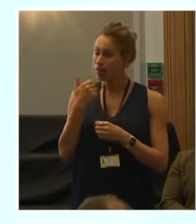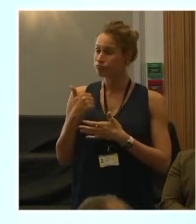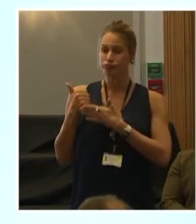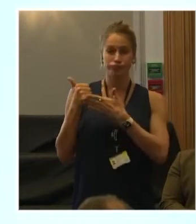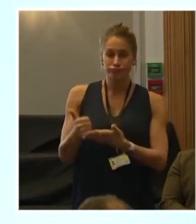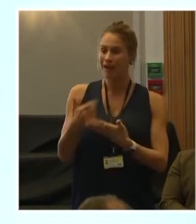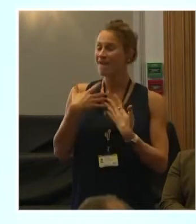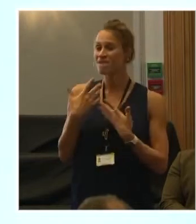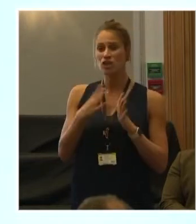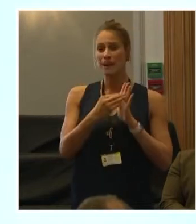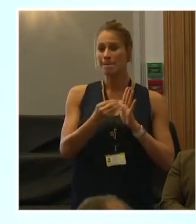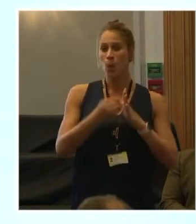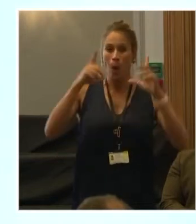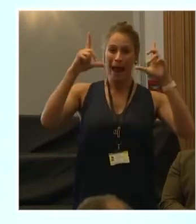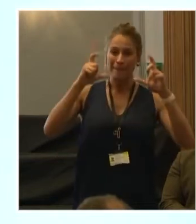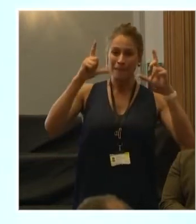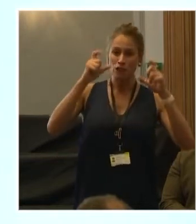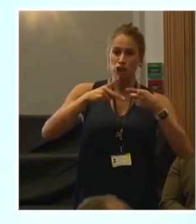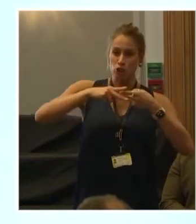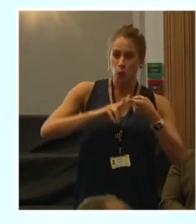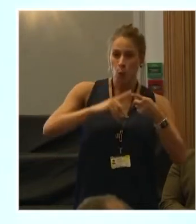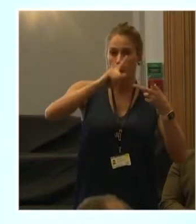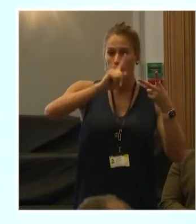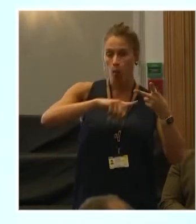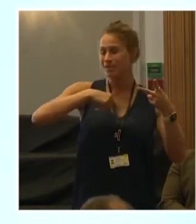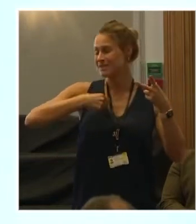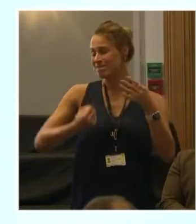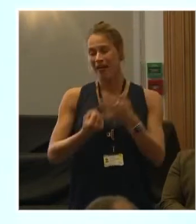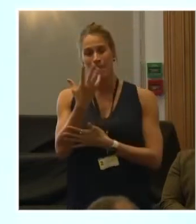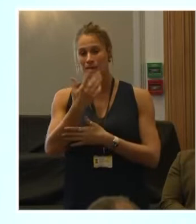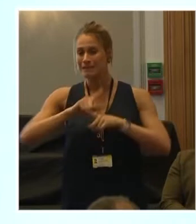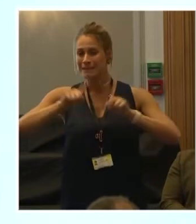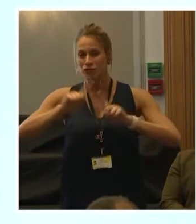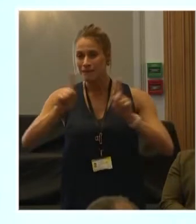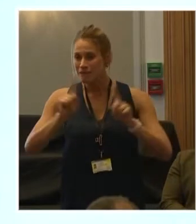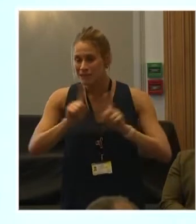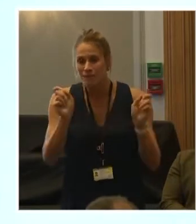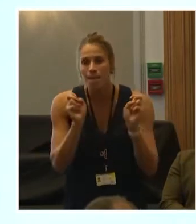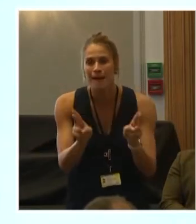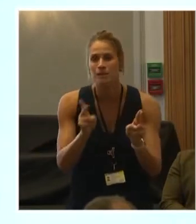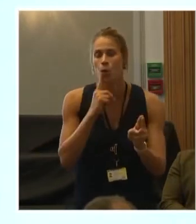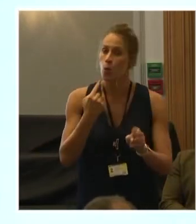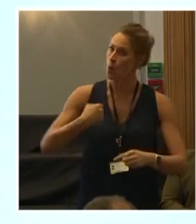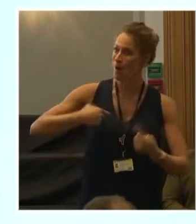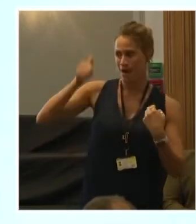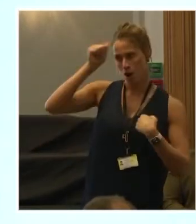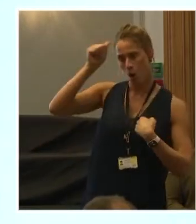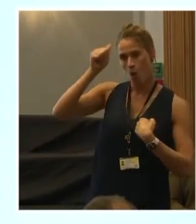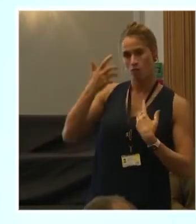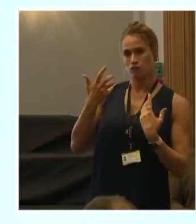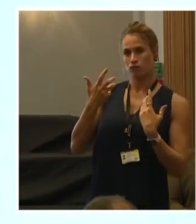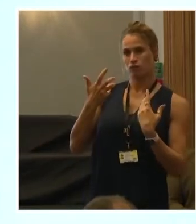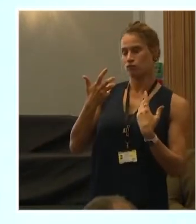to epidemiology and health projects. We know the importance, especially in rare conditions,